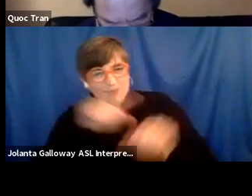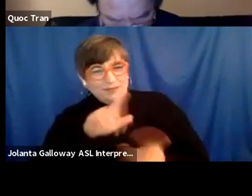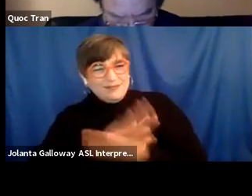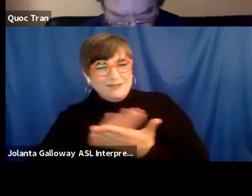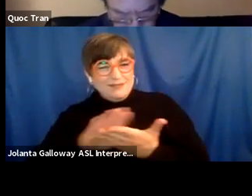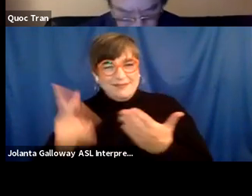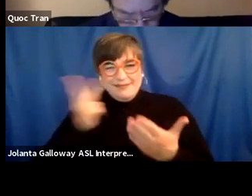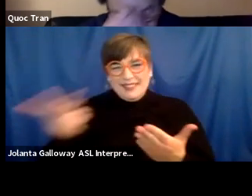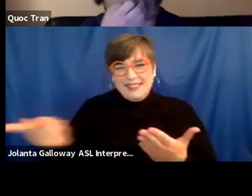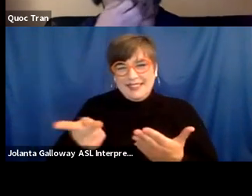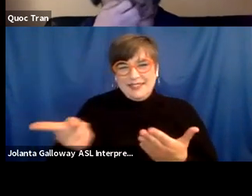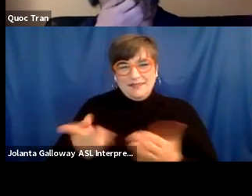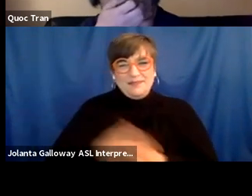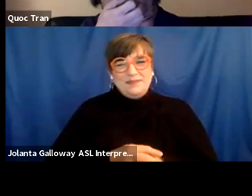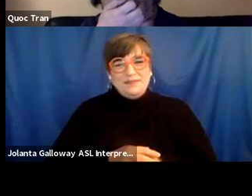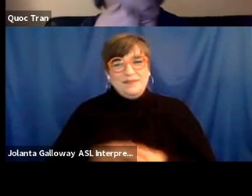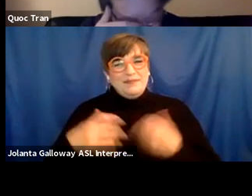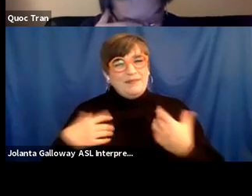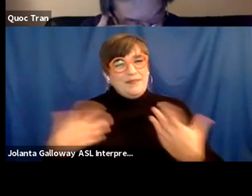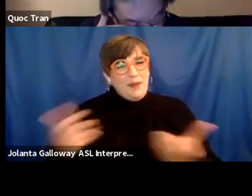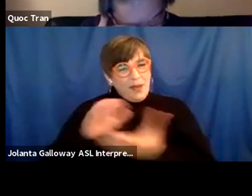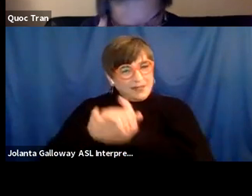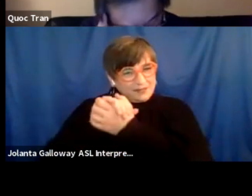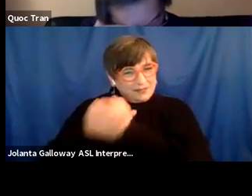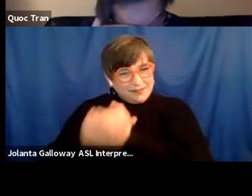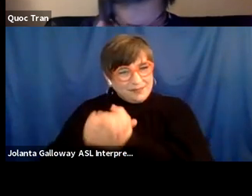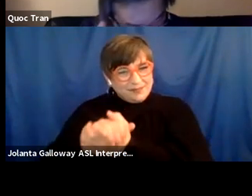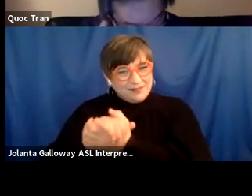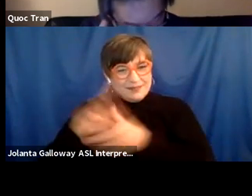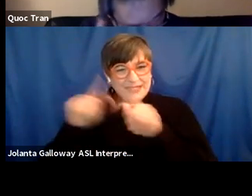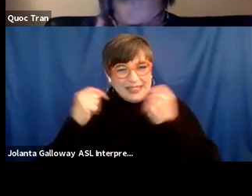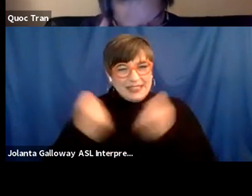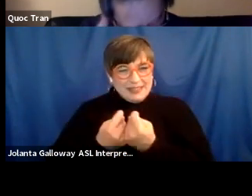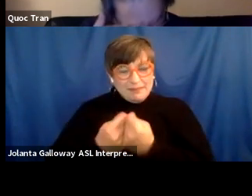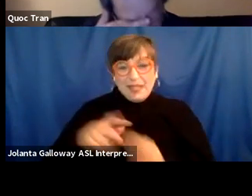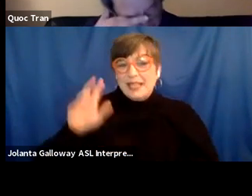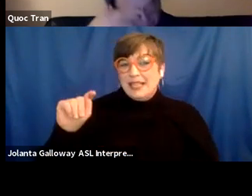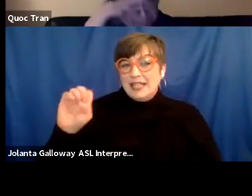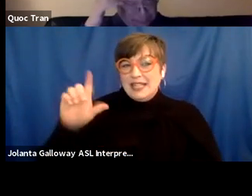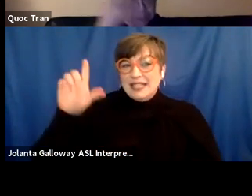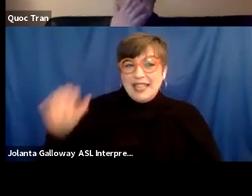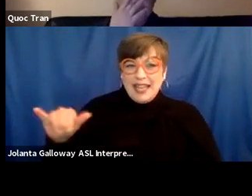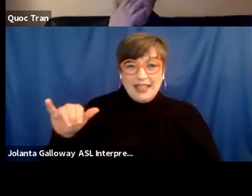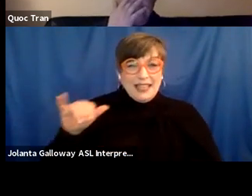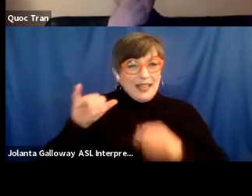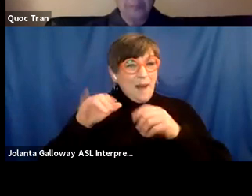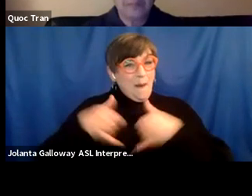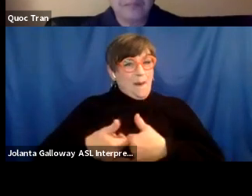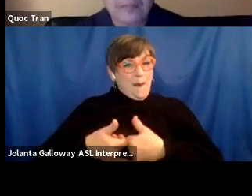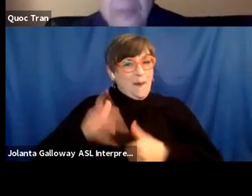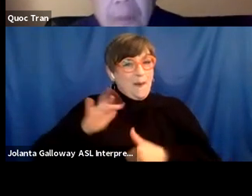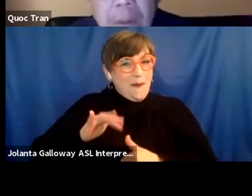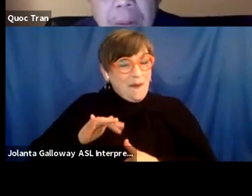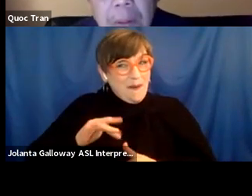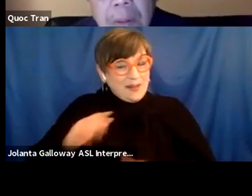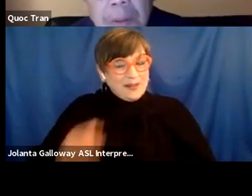that. I want to congratulate the team on the Telly Award. I think that's awesome. I had a